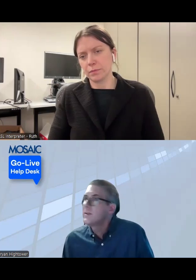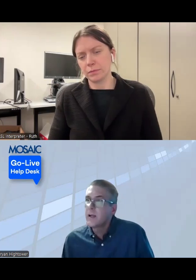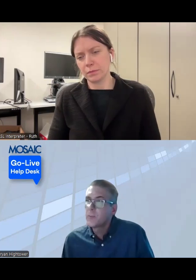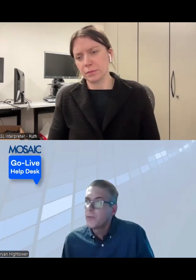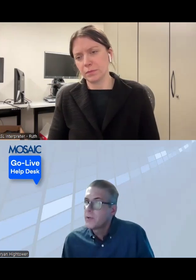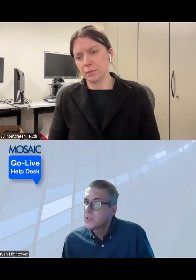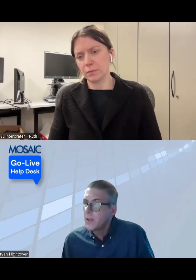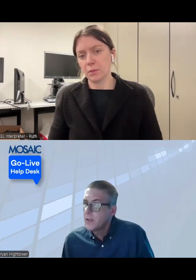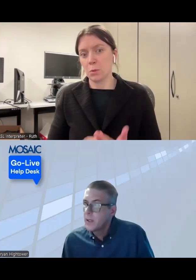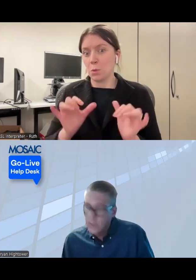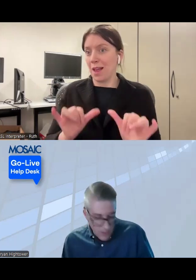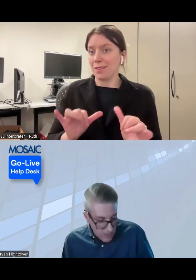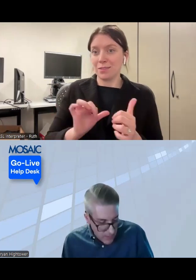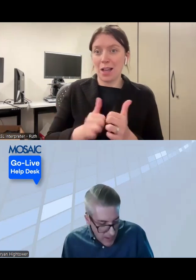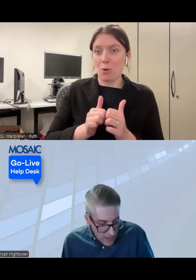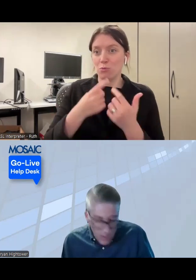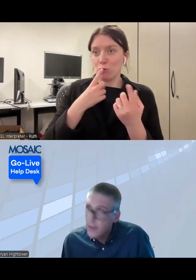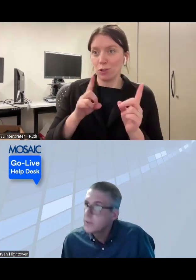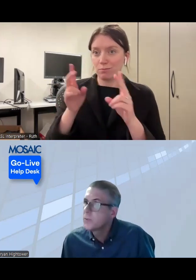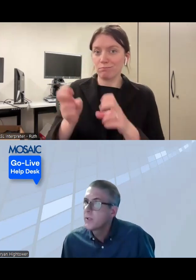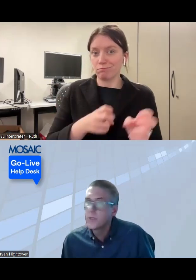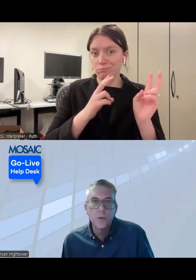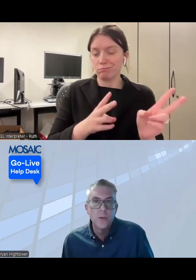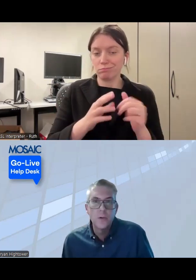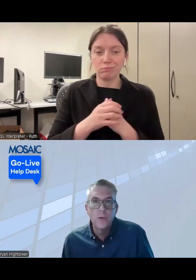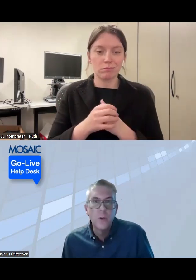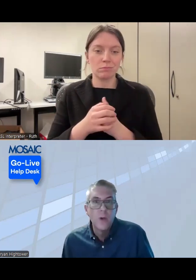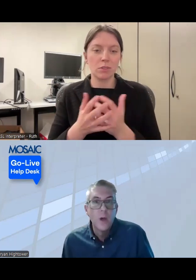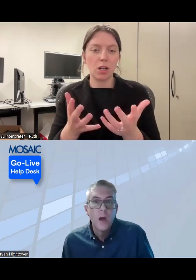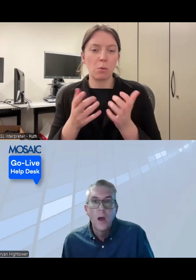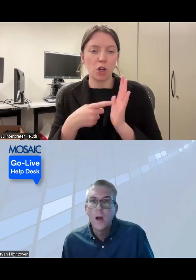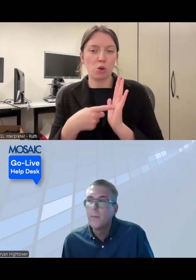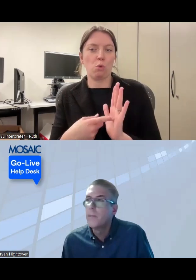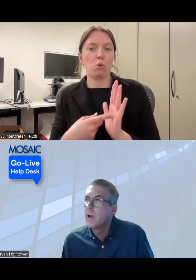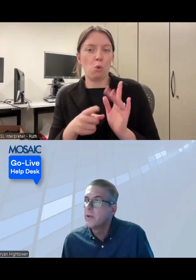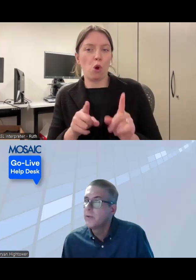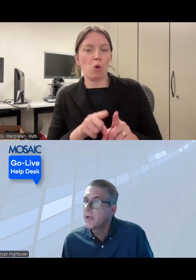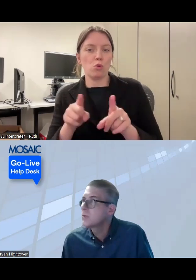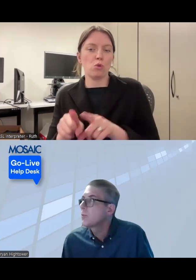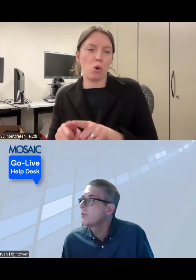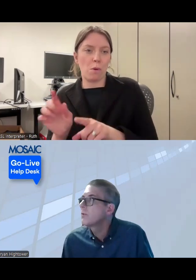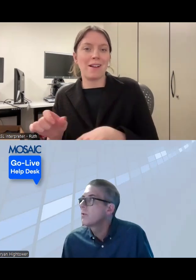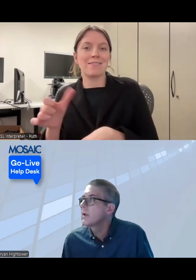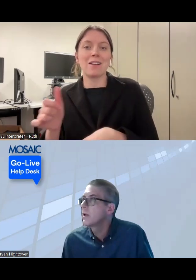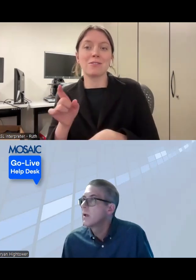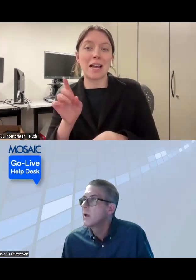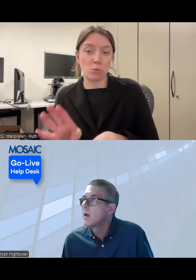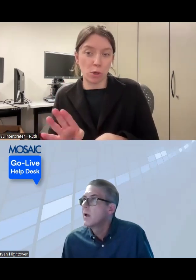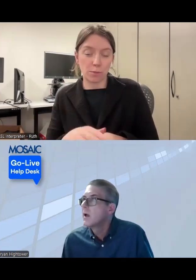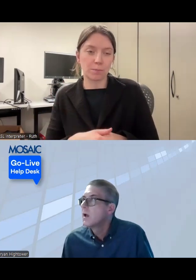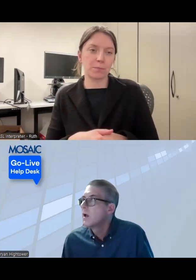So that's the export functionality on that. I also want to show you another dashboard real quick.